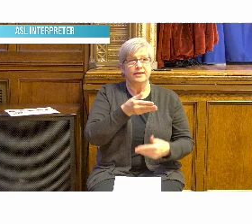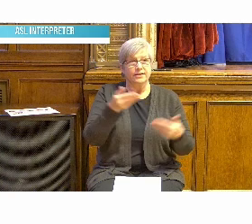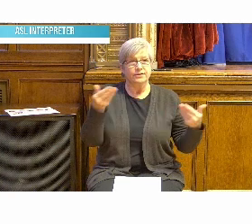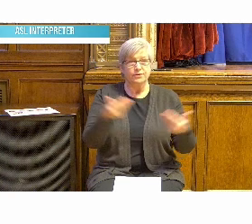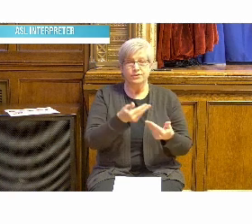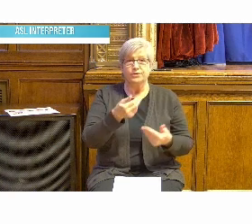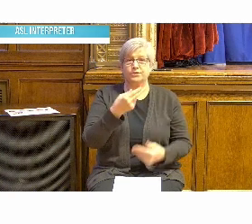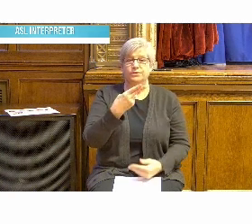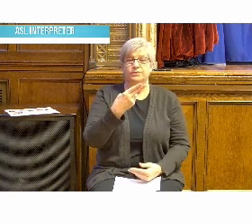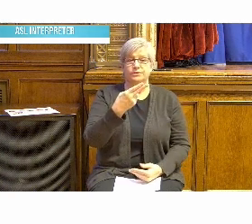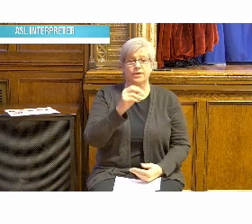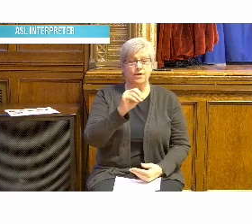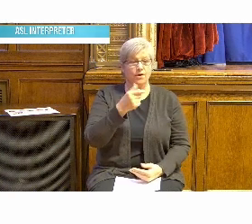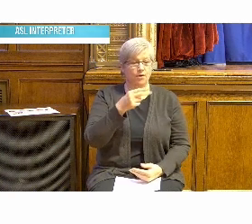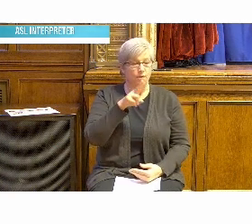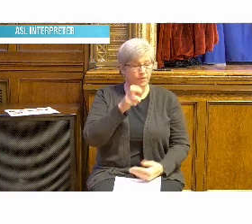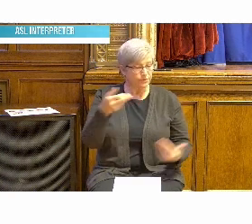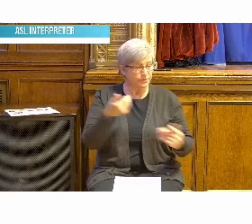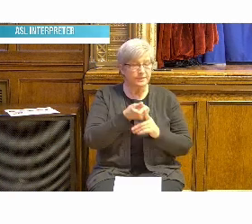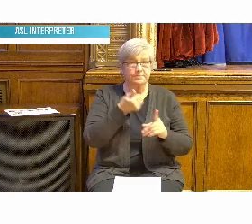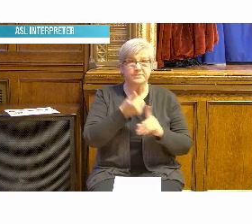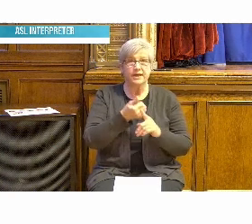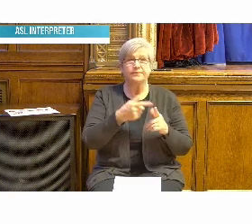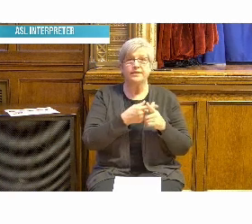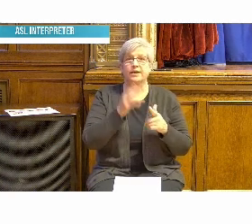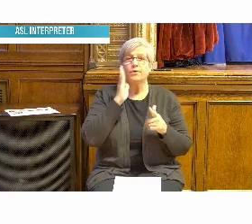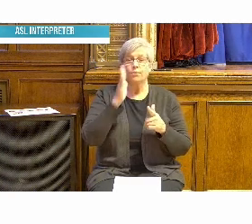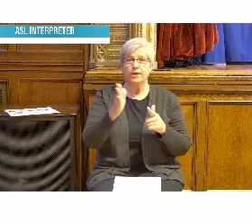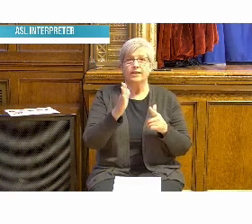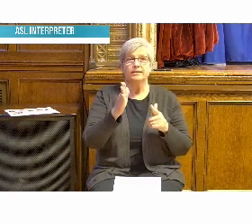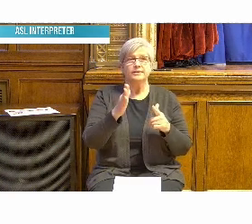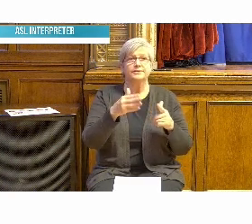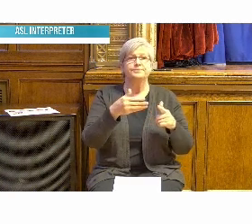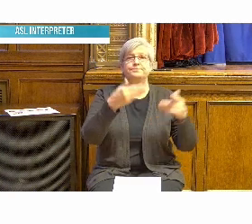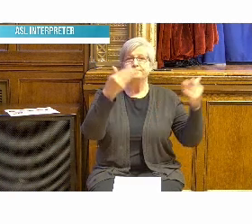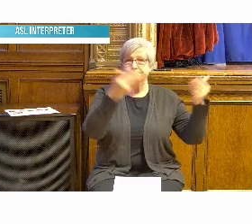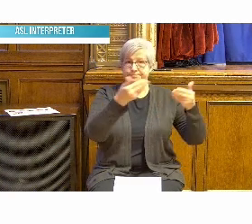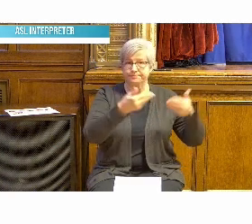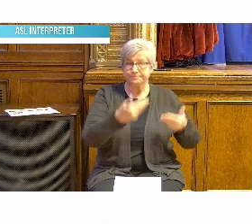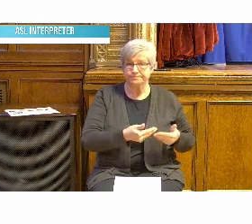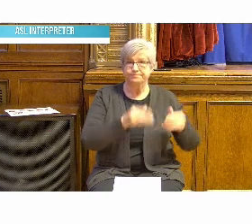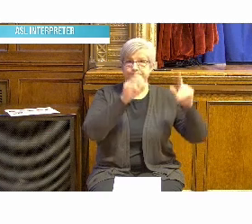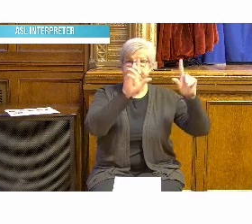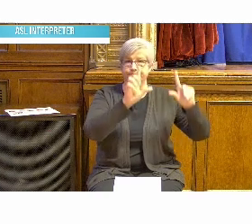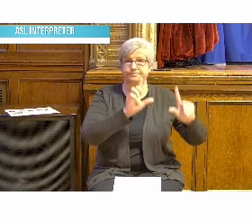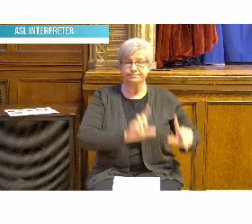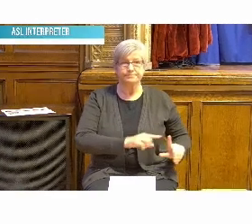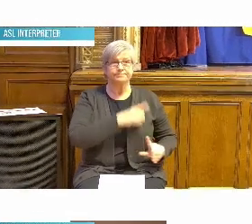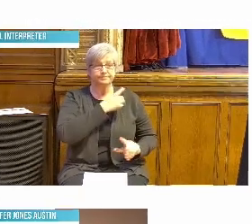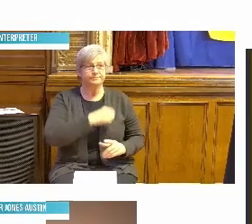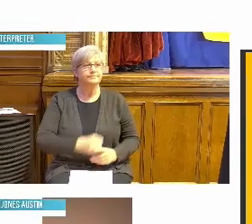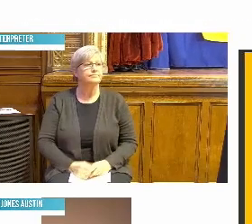Commissioner Hoeks to introduce himself, and then we will make room for our commissioners on the Zoom to